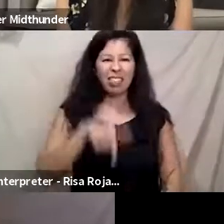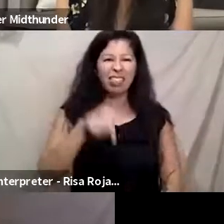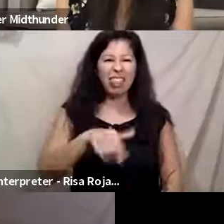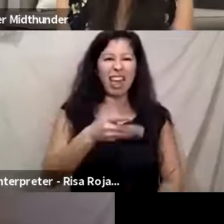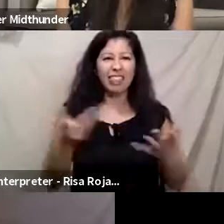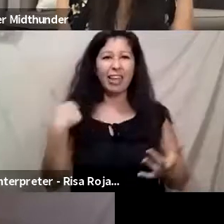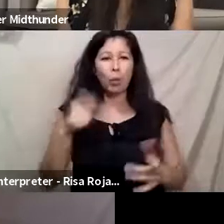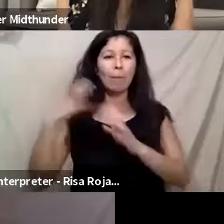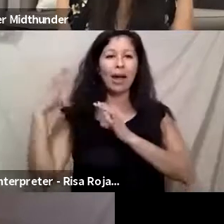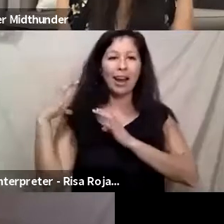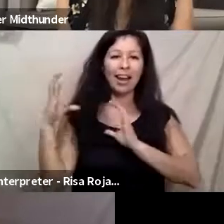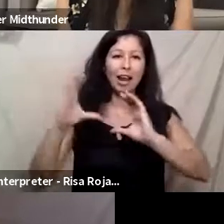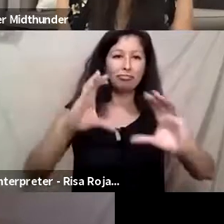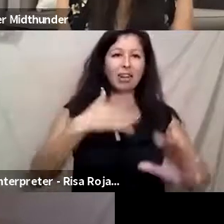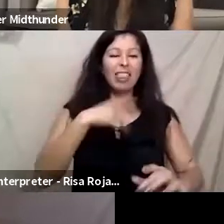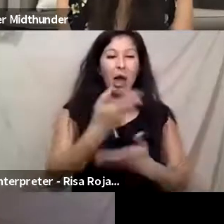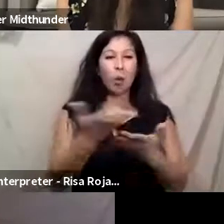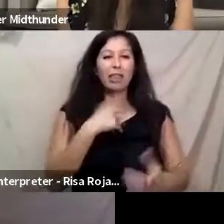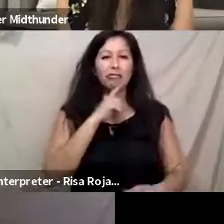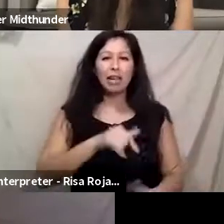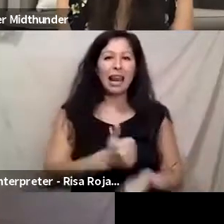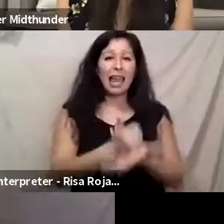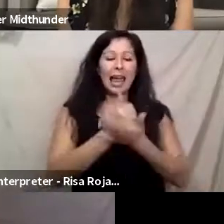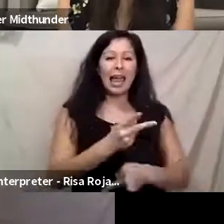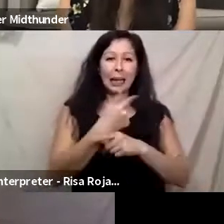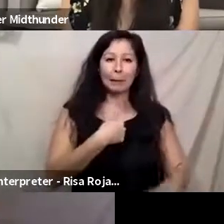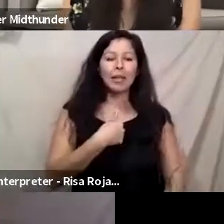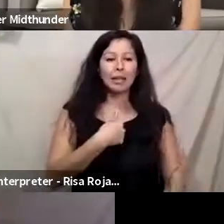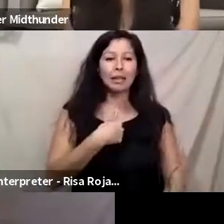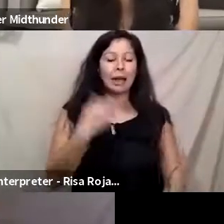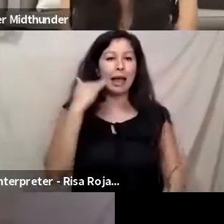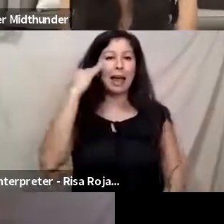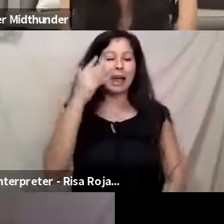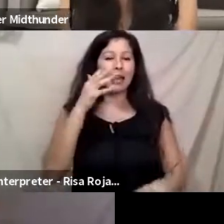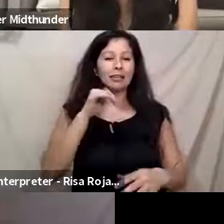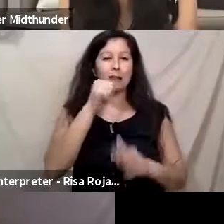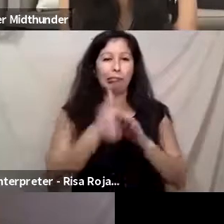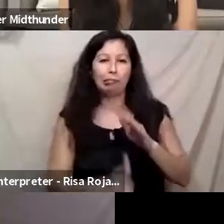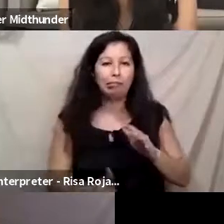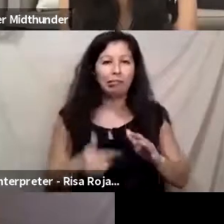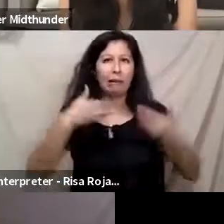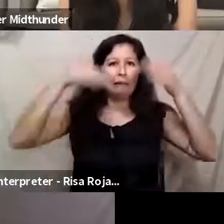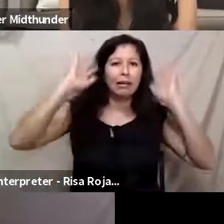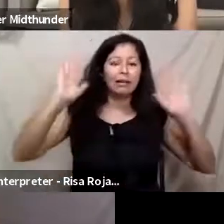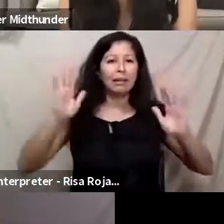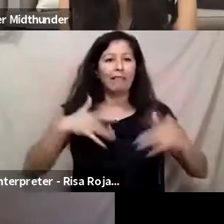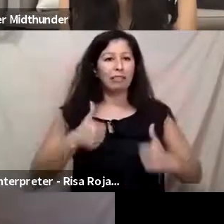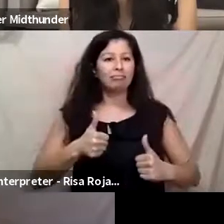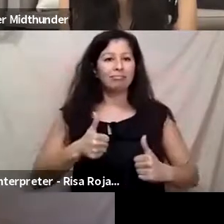thing we have to carry. So I know that's one of the things that really helps keep my head above water when everything kind of rushes in.